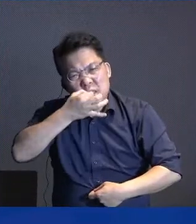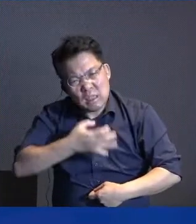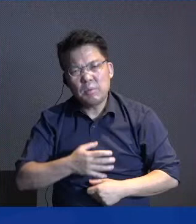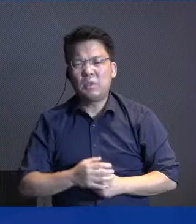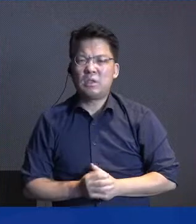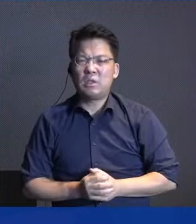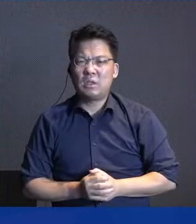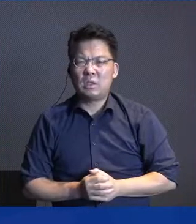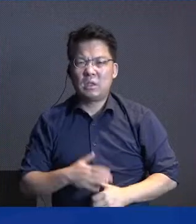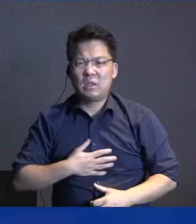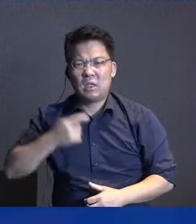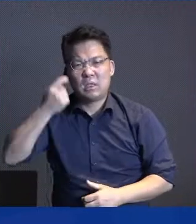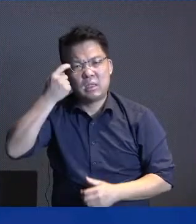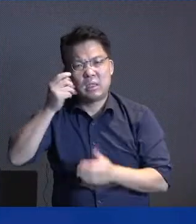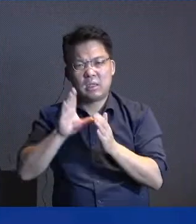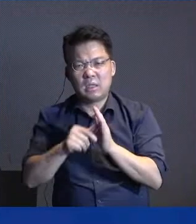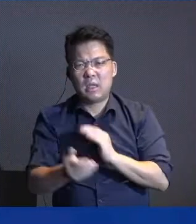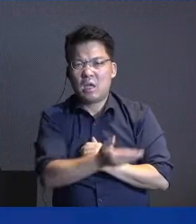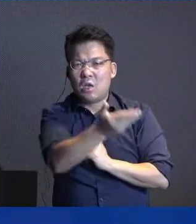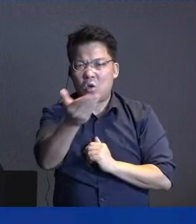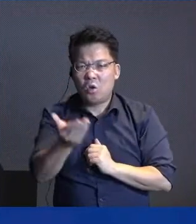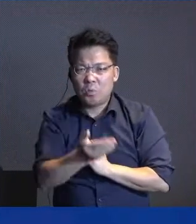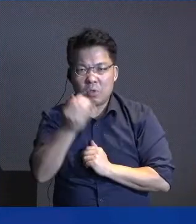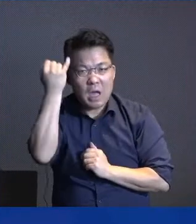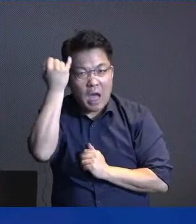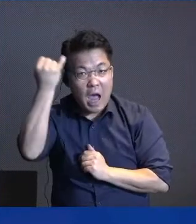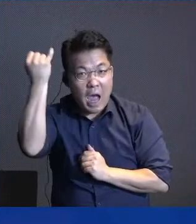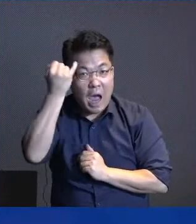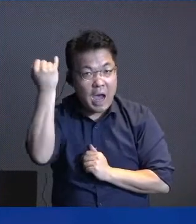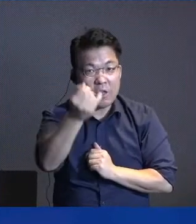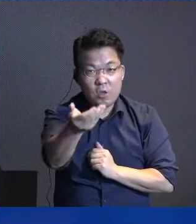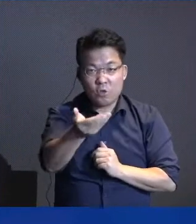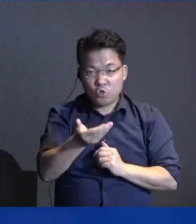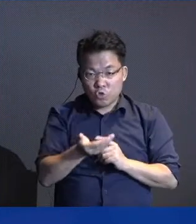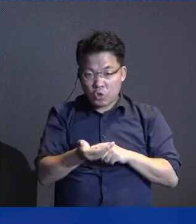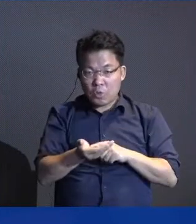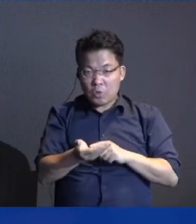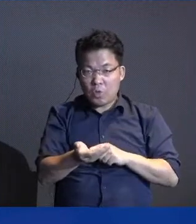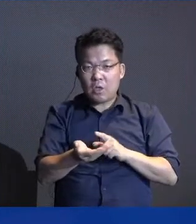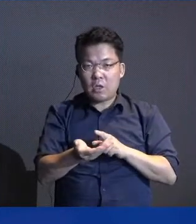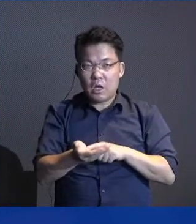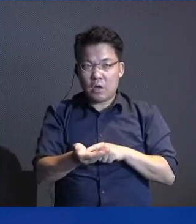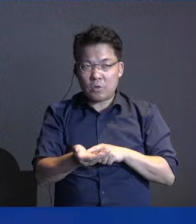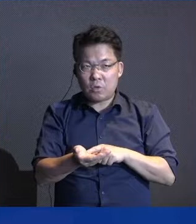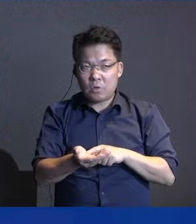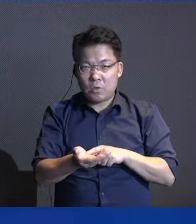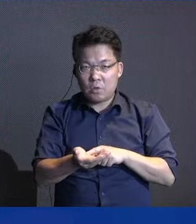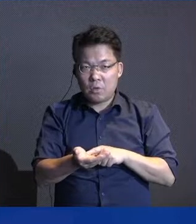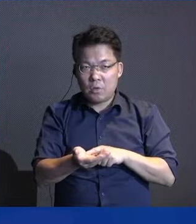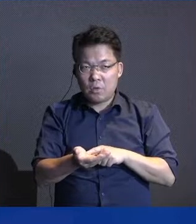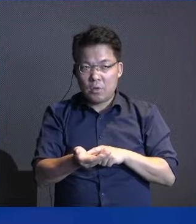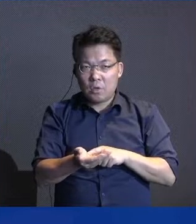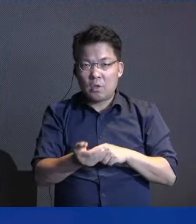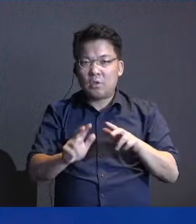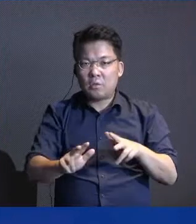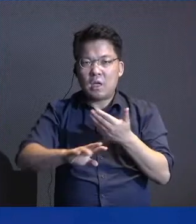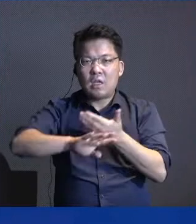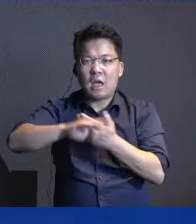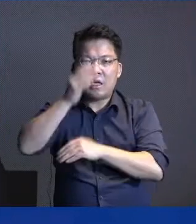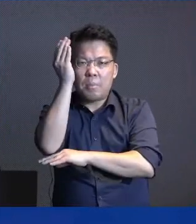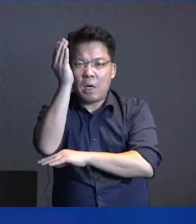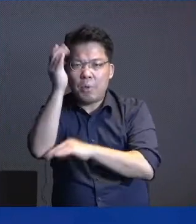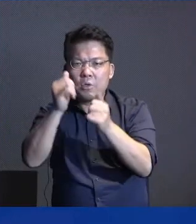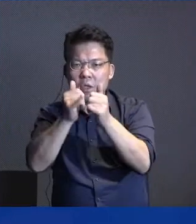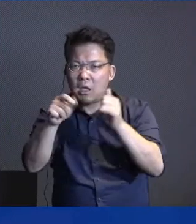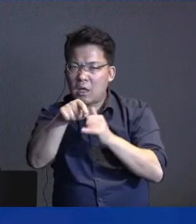your ideas, the ideas and discussion from the other panelists here today, and then try to incorporate